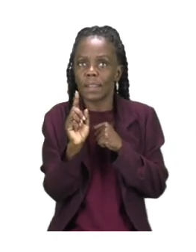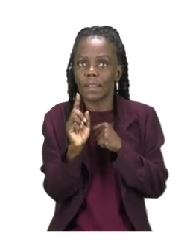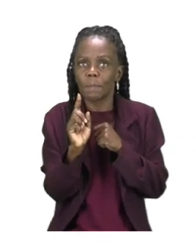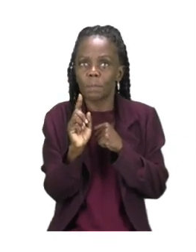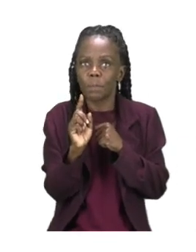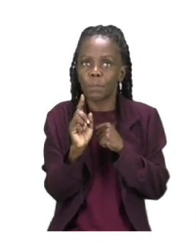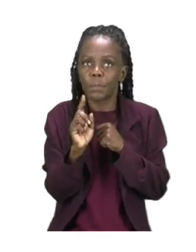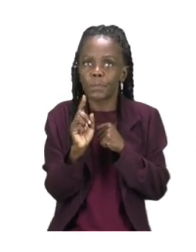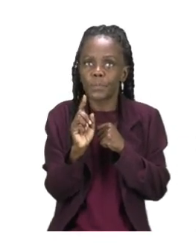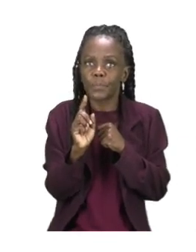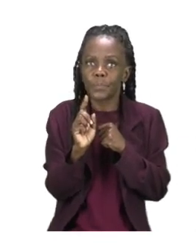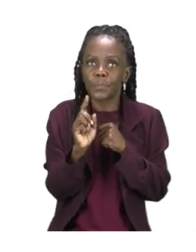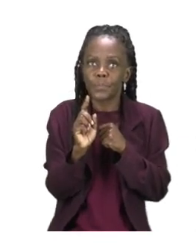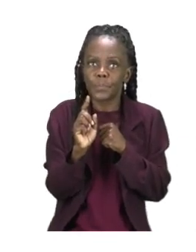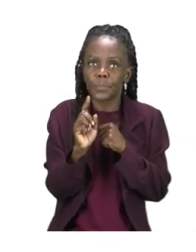put her,